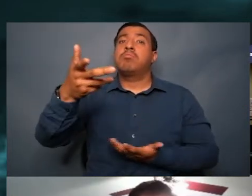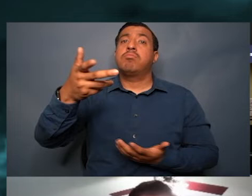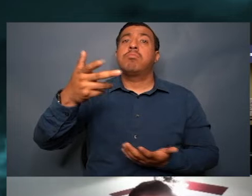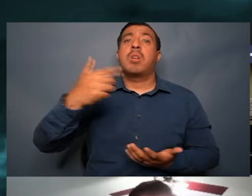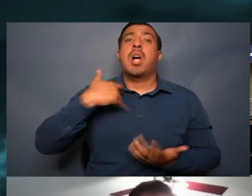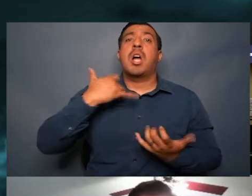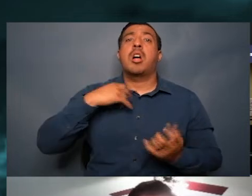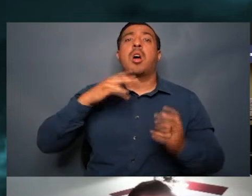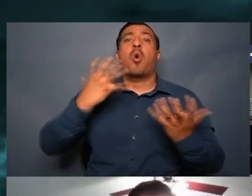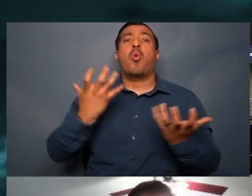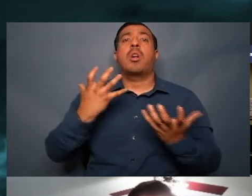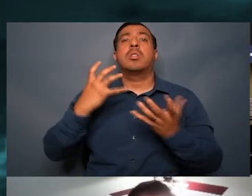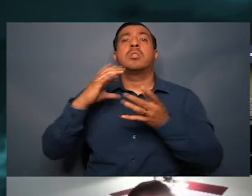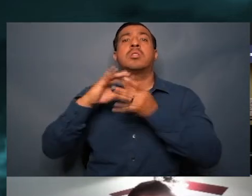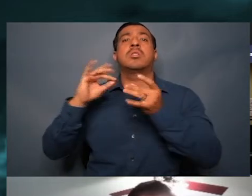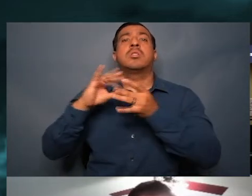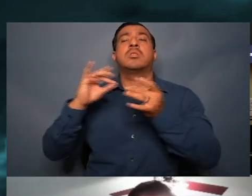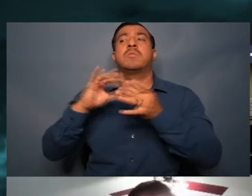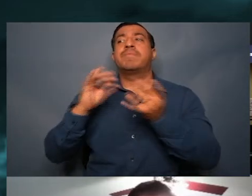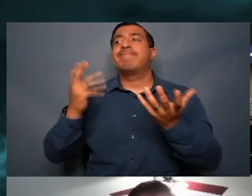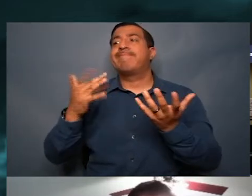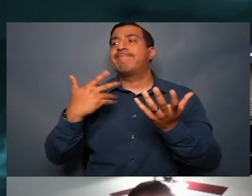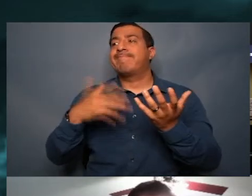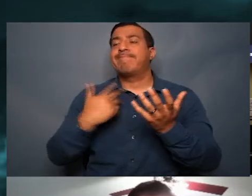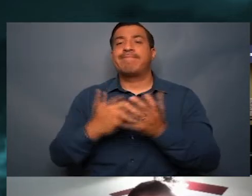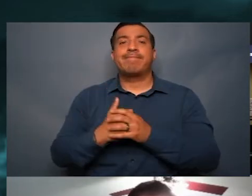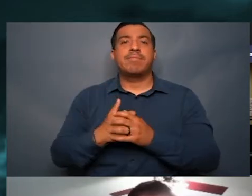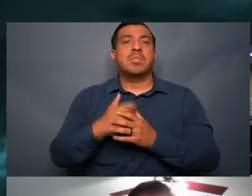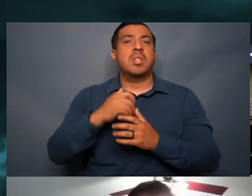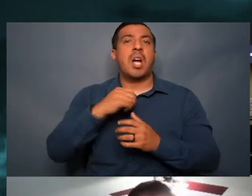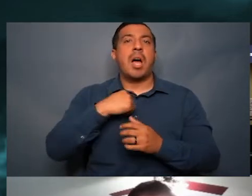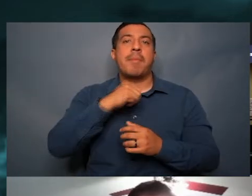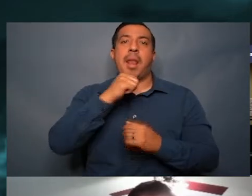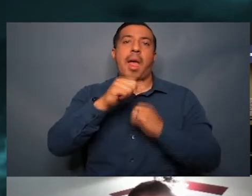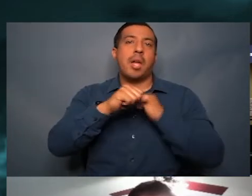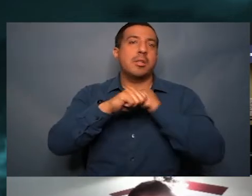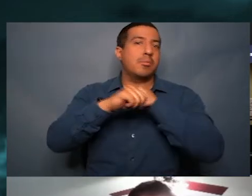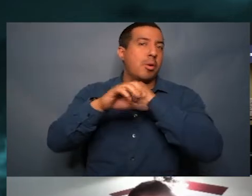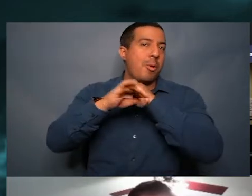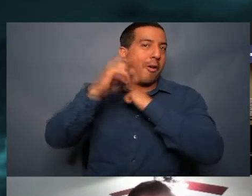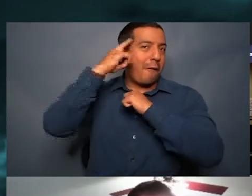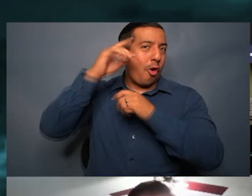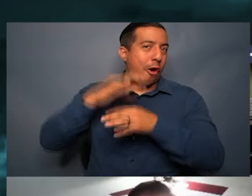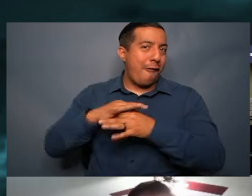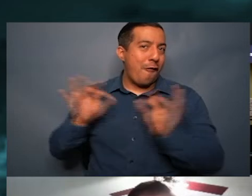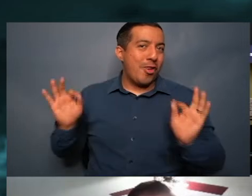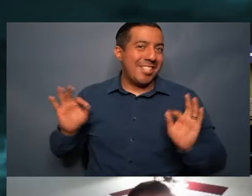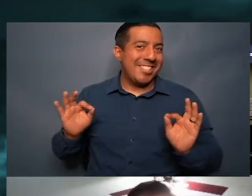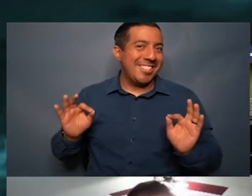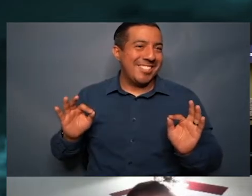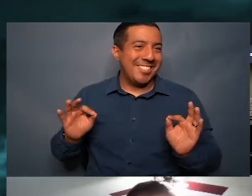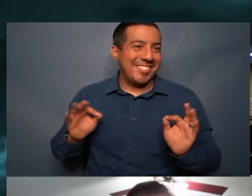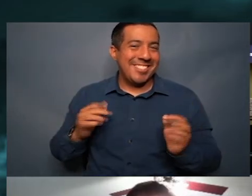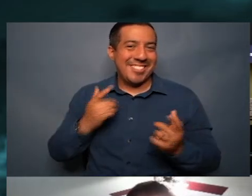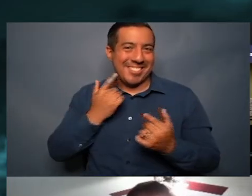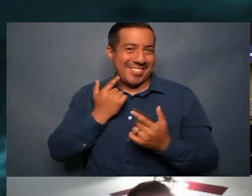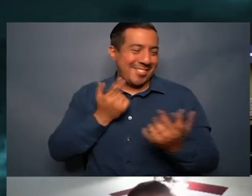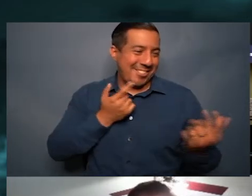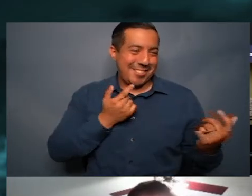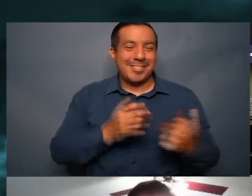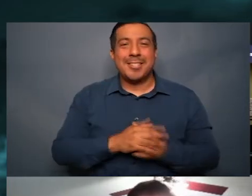to make any promotion for free. I just